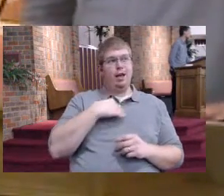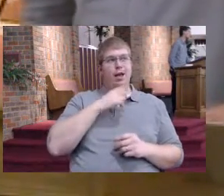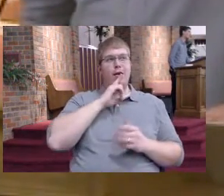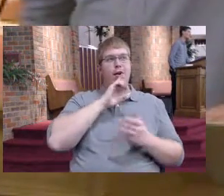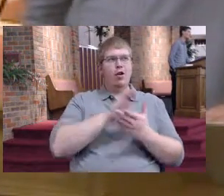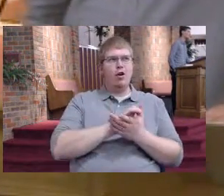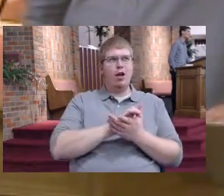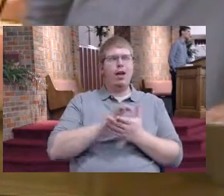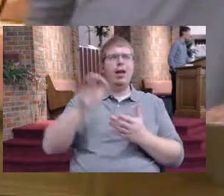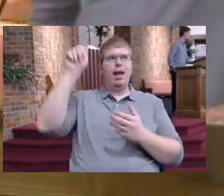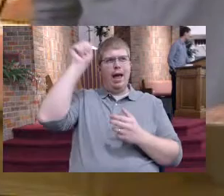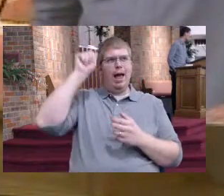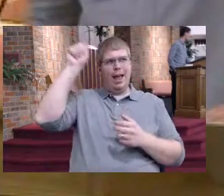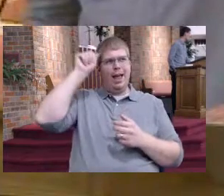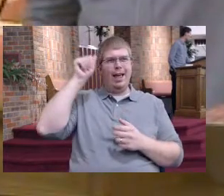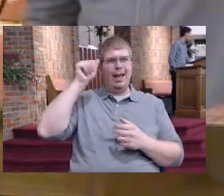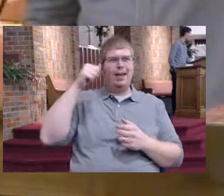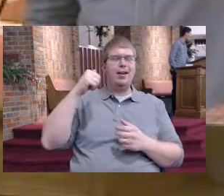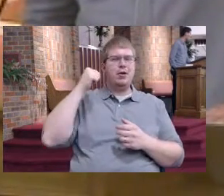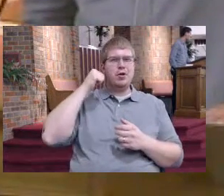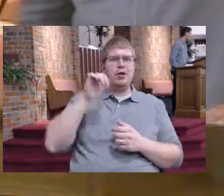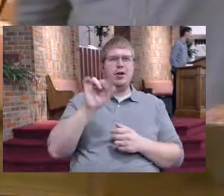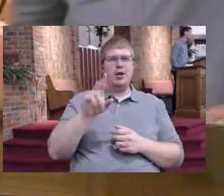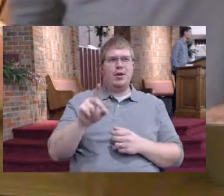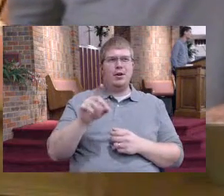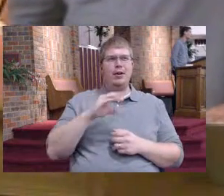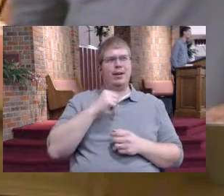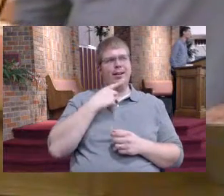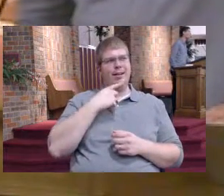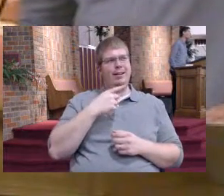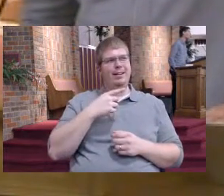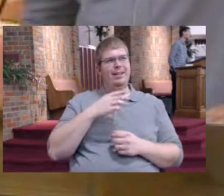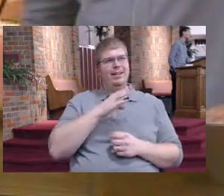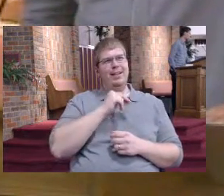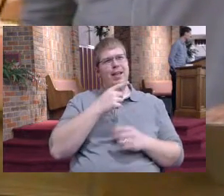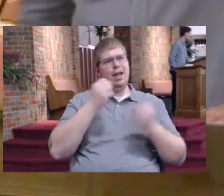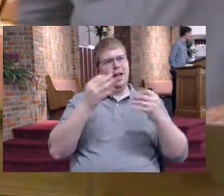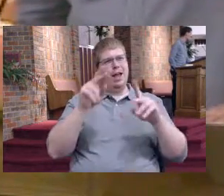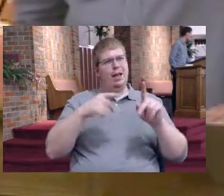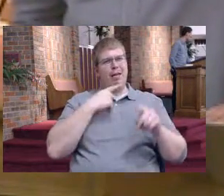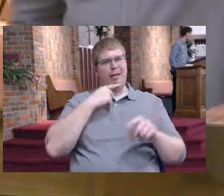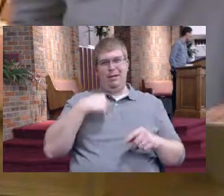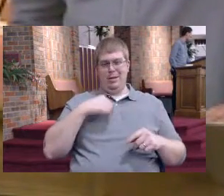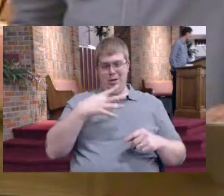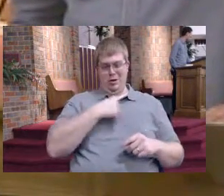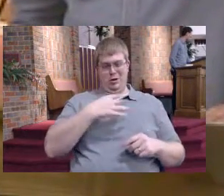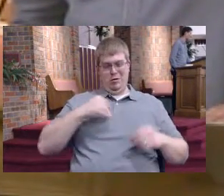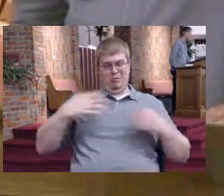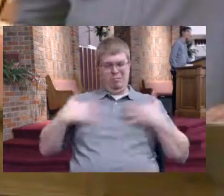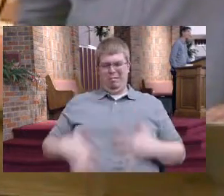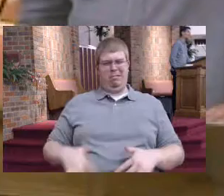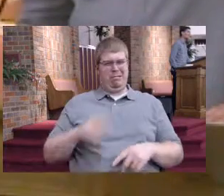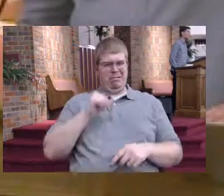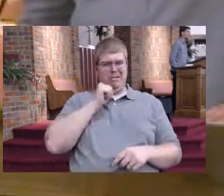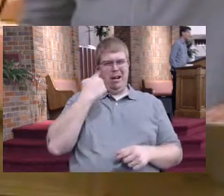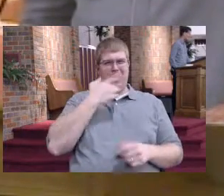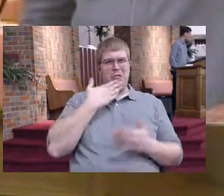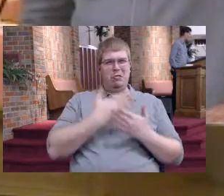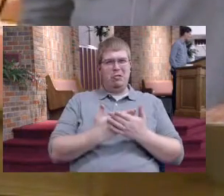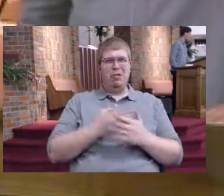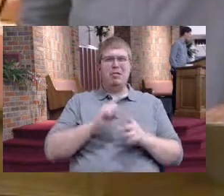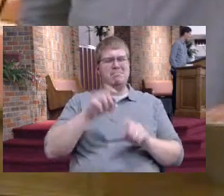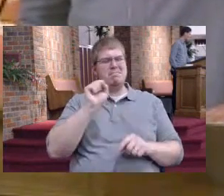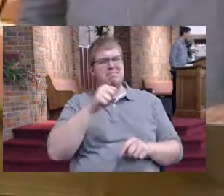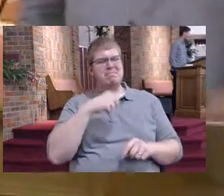we got married. We had a perfect day. A lot of people said I couldn't pull off the white tux, but I think I did. I think both of us were looking pretty good that